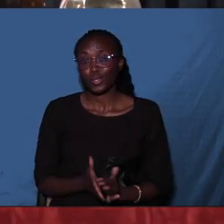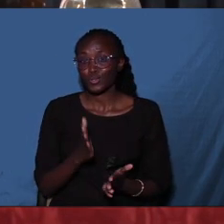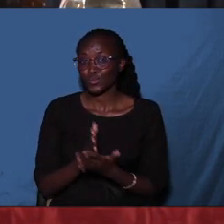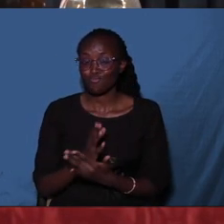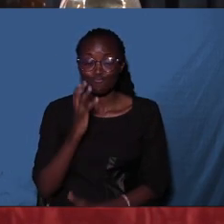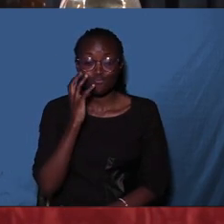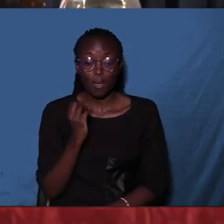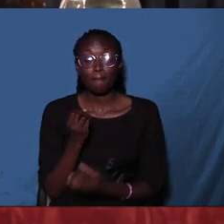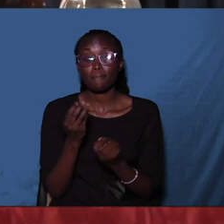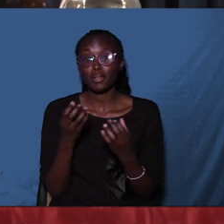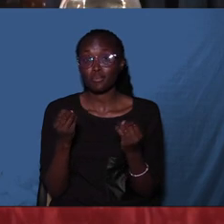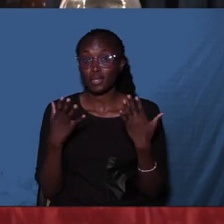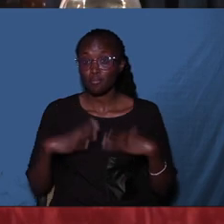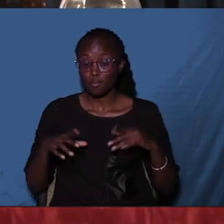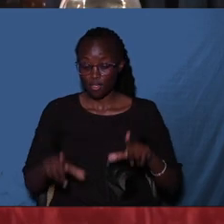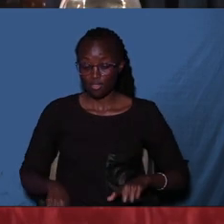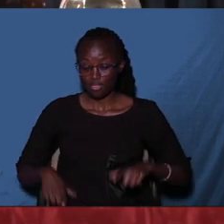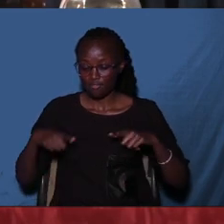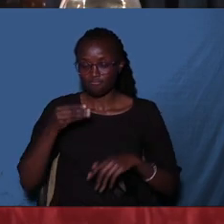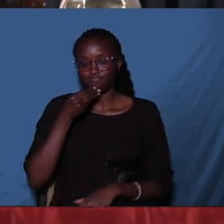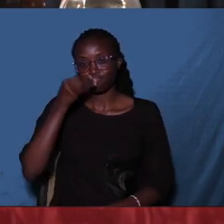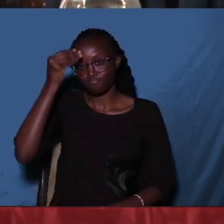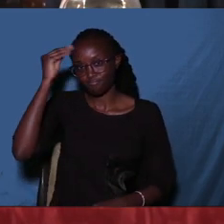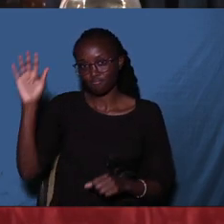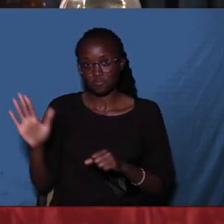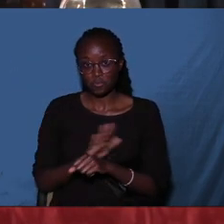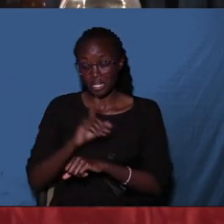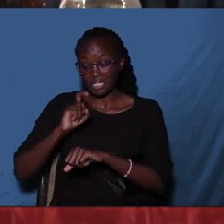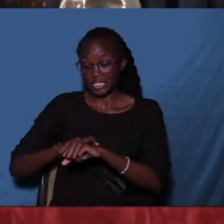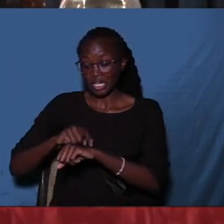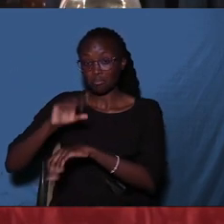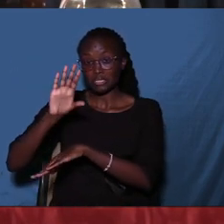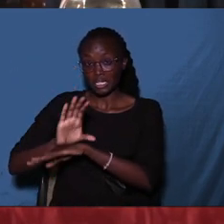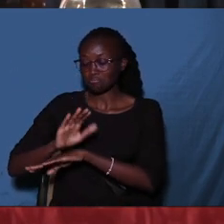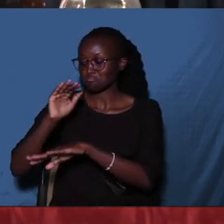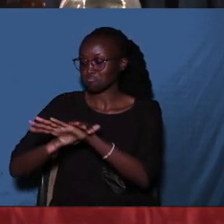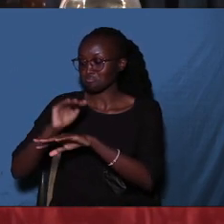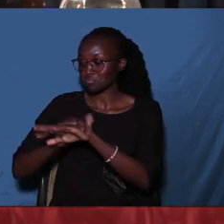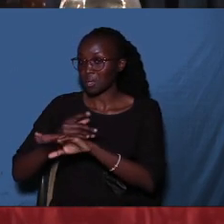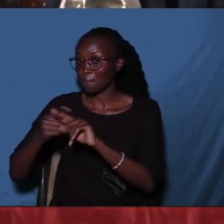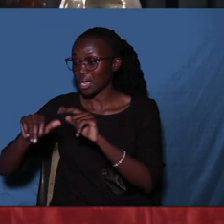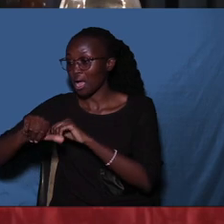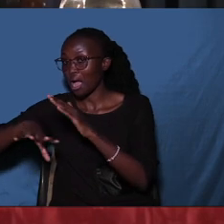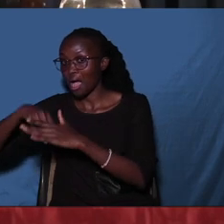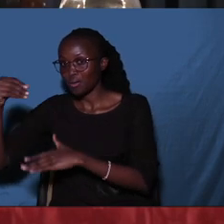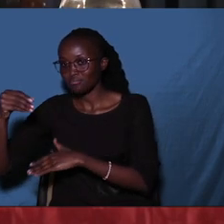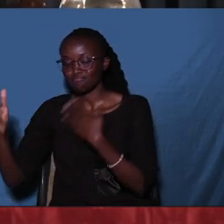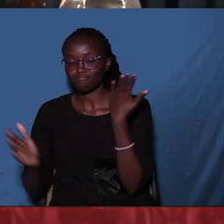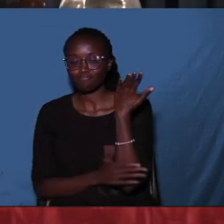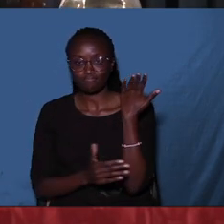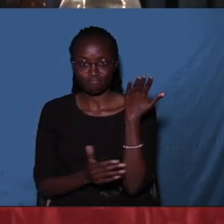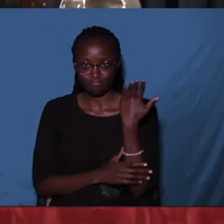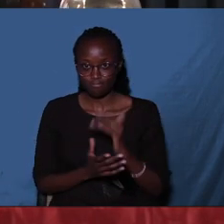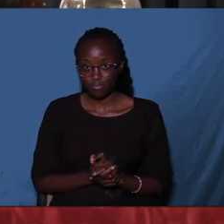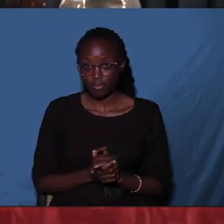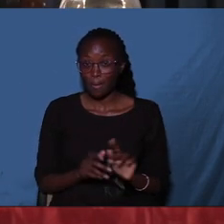photocopy, a photocopy. Here you are good, but there you are bad. The problem of photocopy is that one